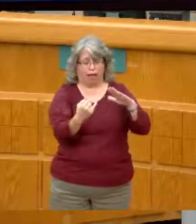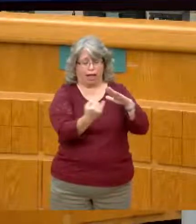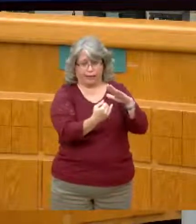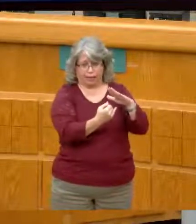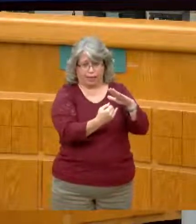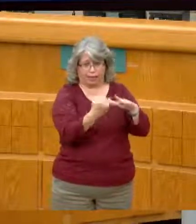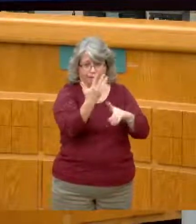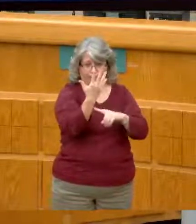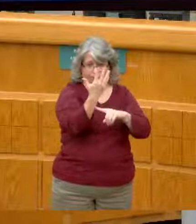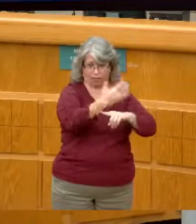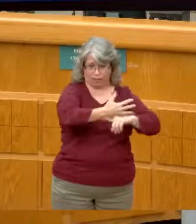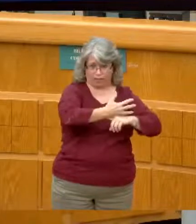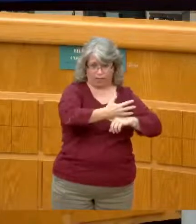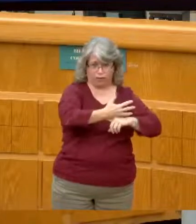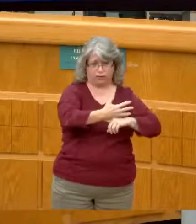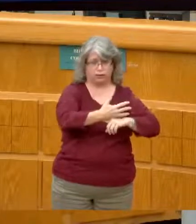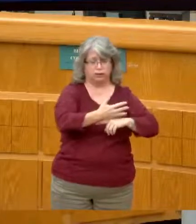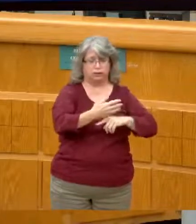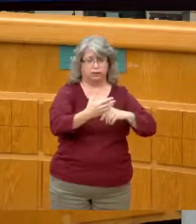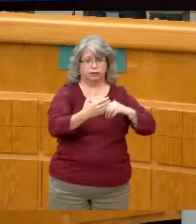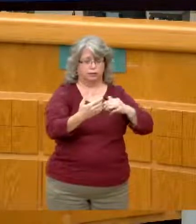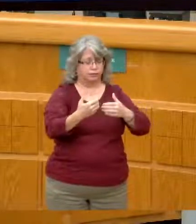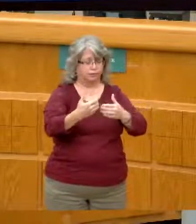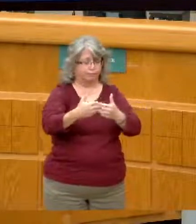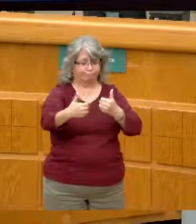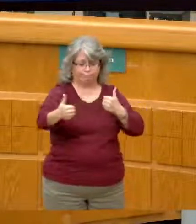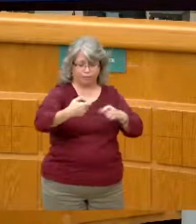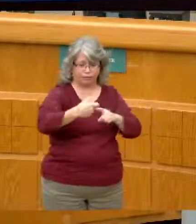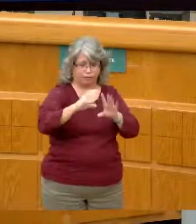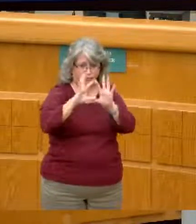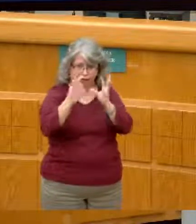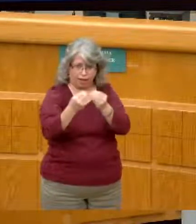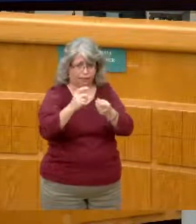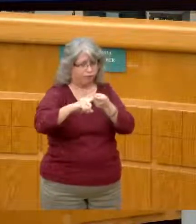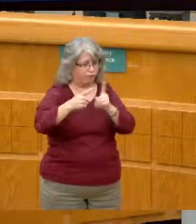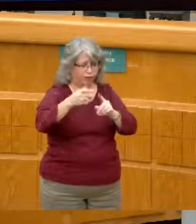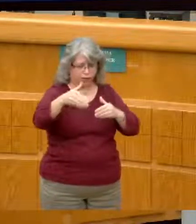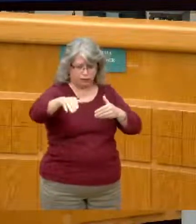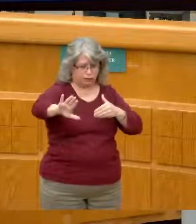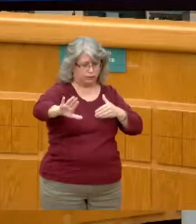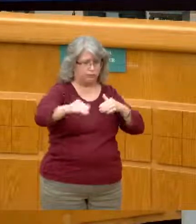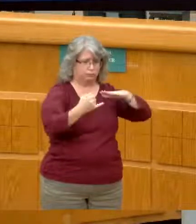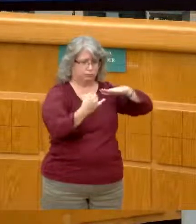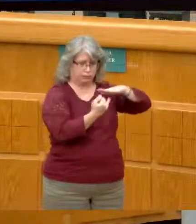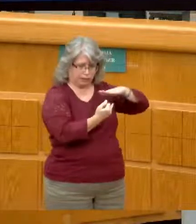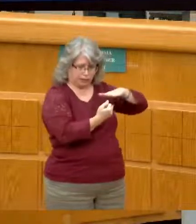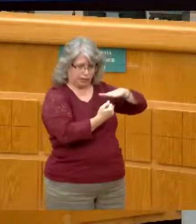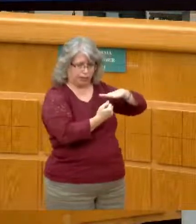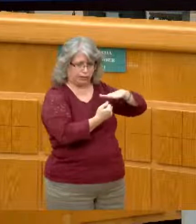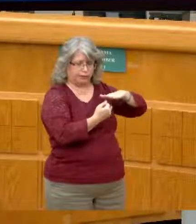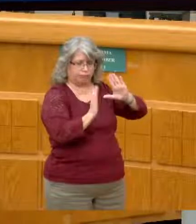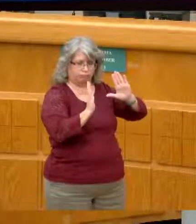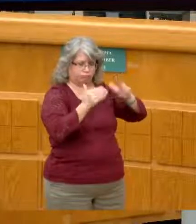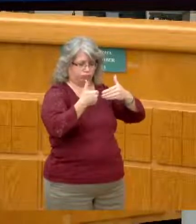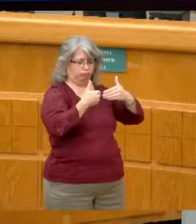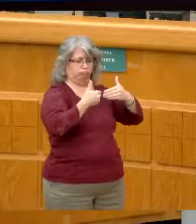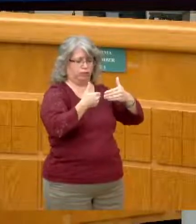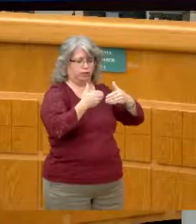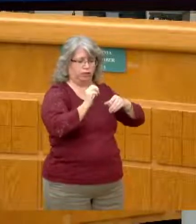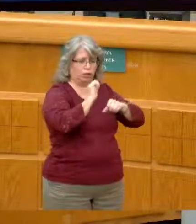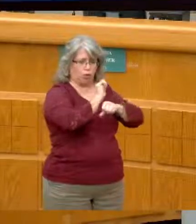days. Isolate from yourself, from your family members, from friends. Keep it to yourself. You wash your